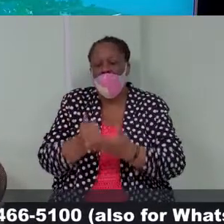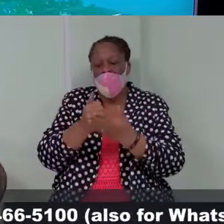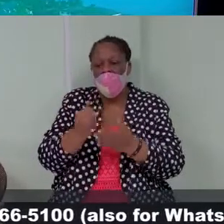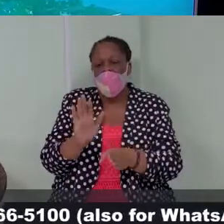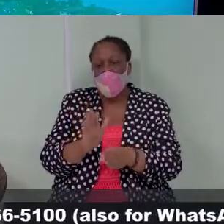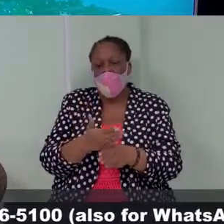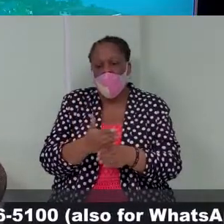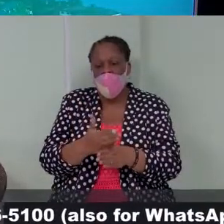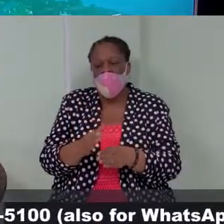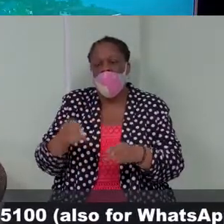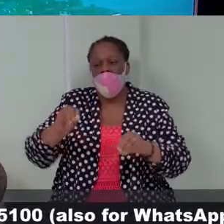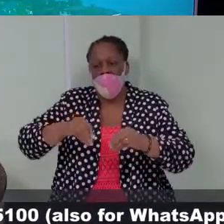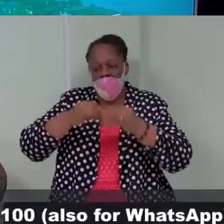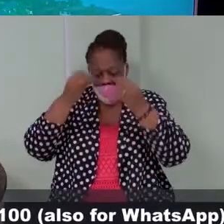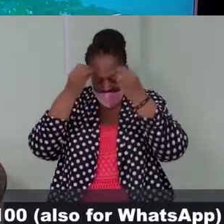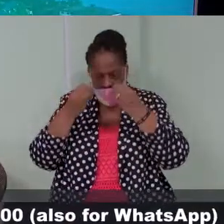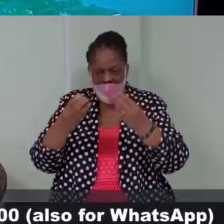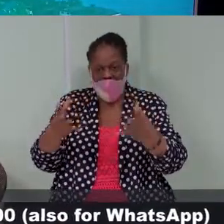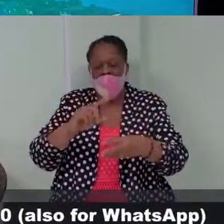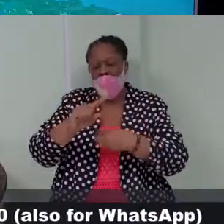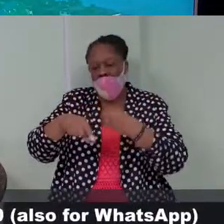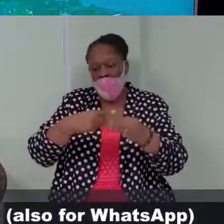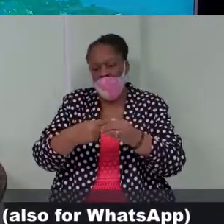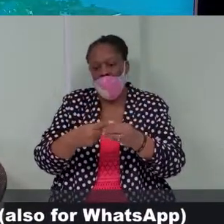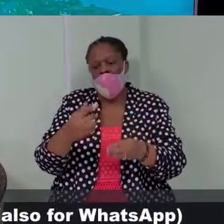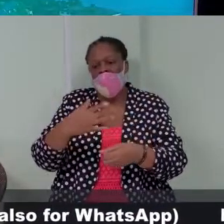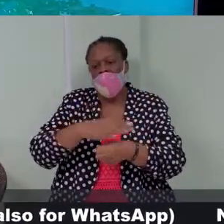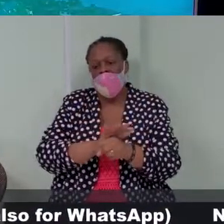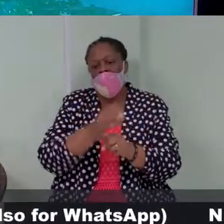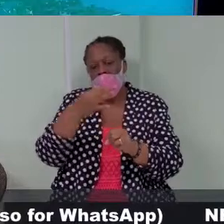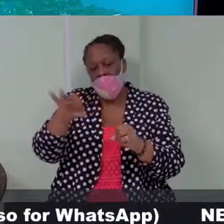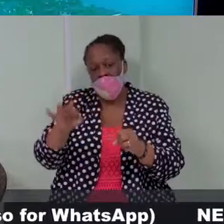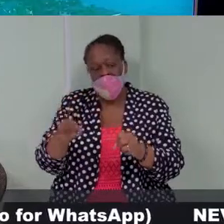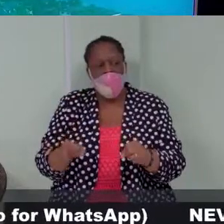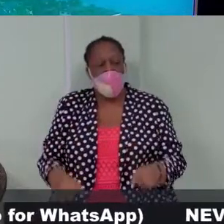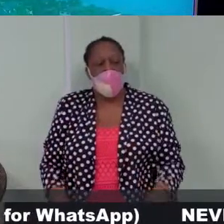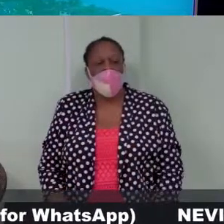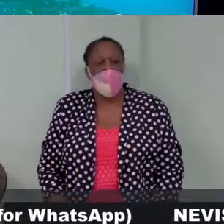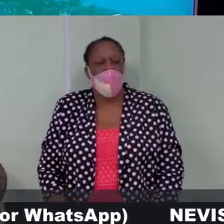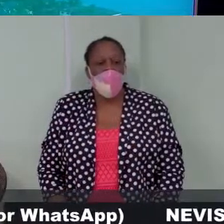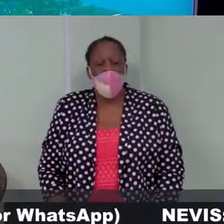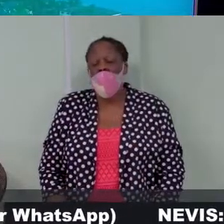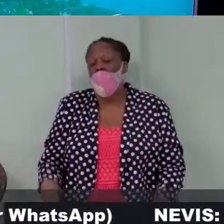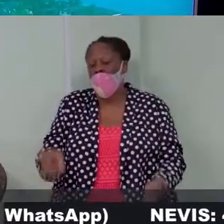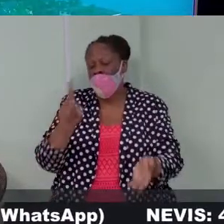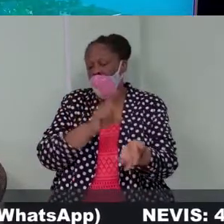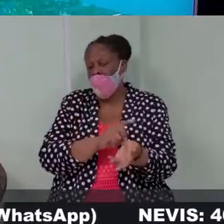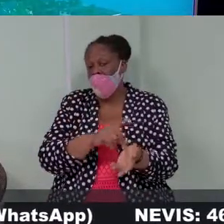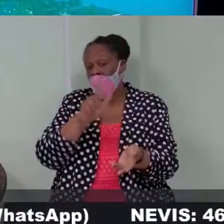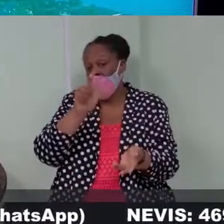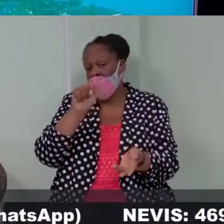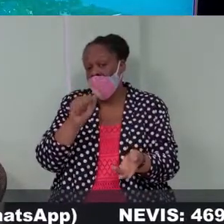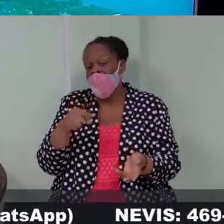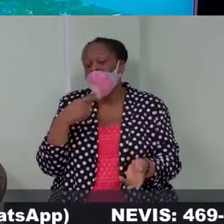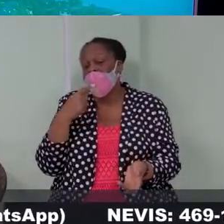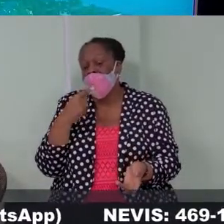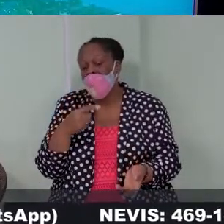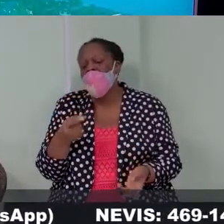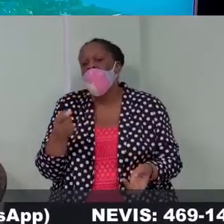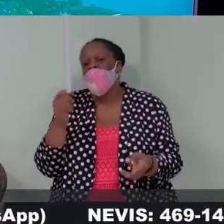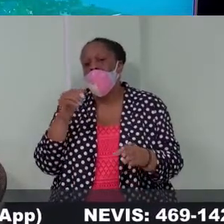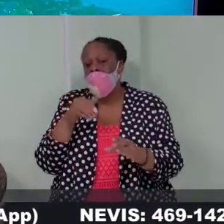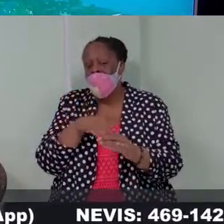St. Kitts and Nevis. And as Dr. Laws mentioned in her report, we have had